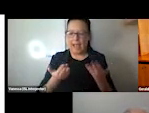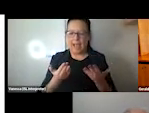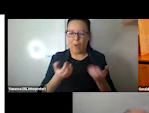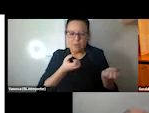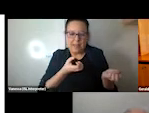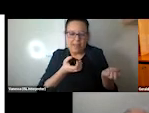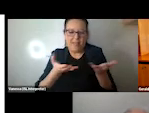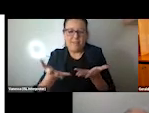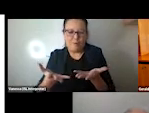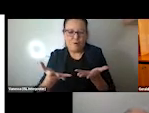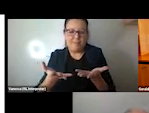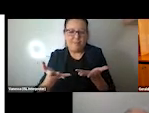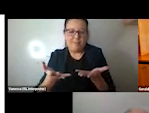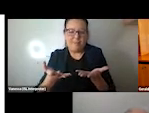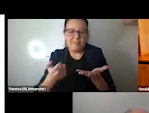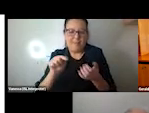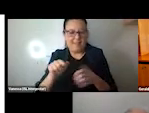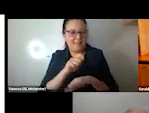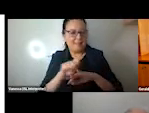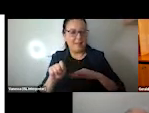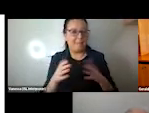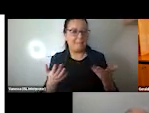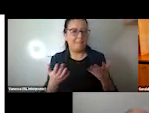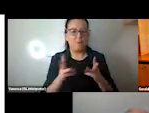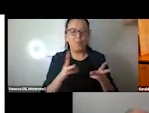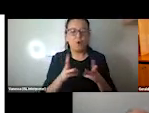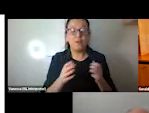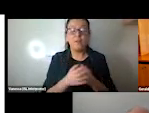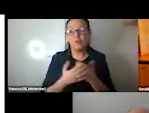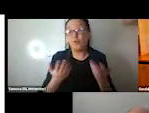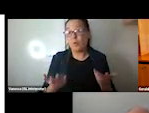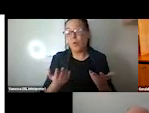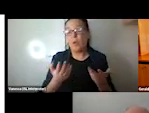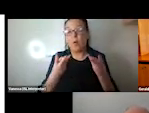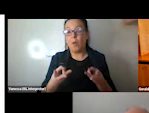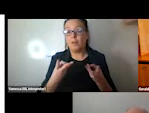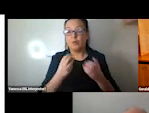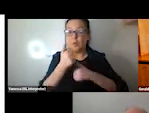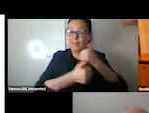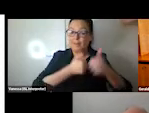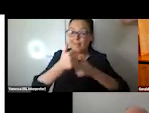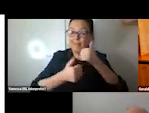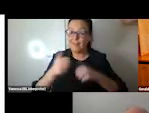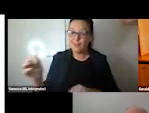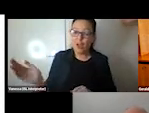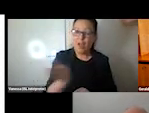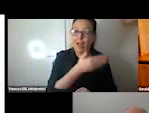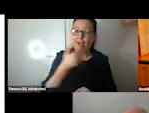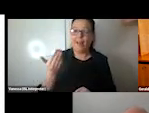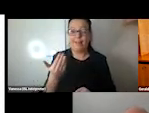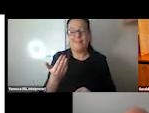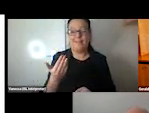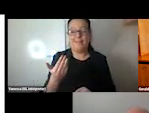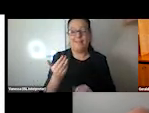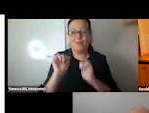So on my behalf, I want to acknowledge all the contributions that you are making to